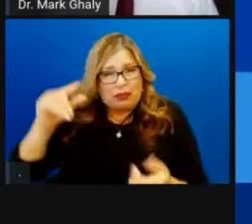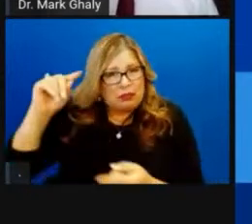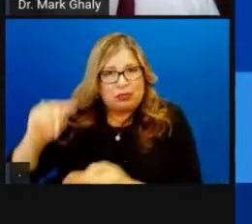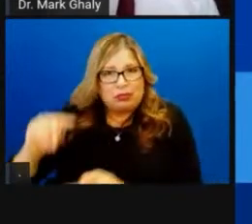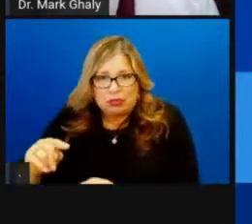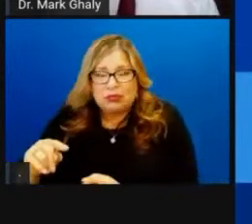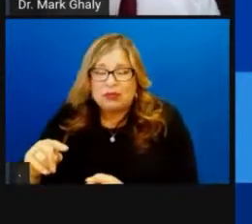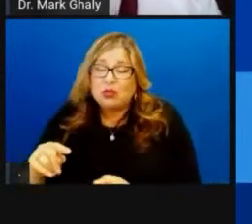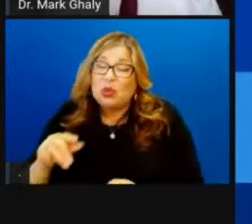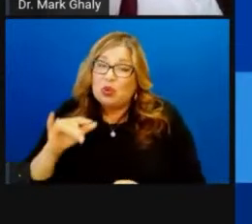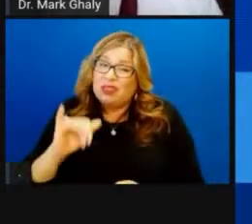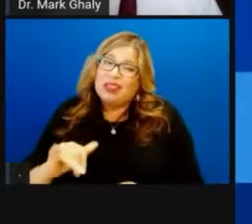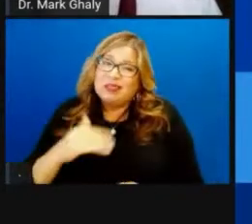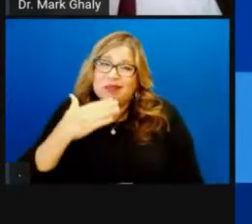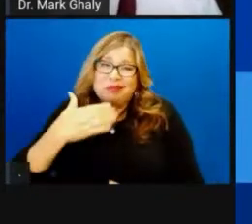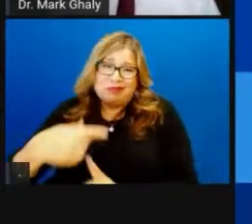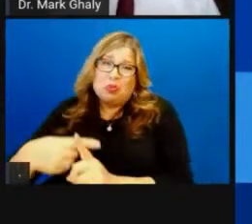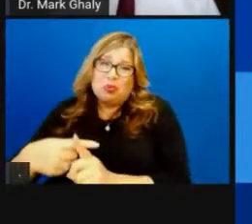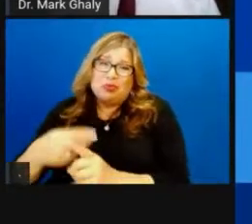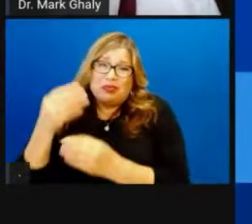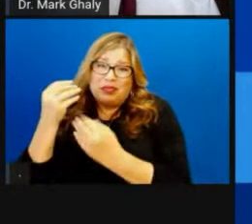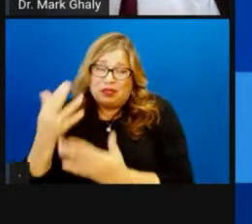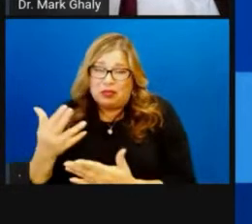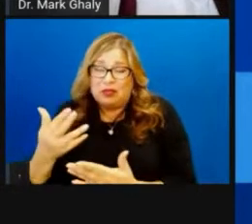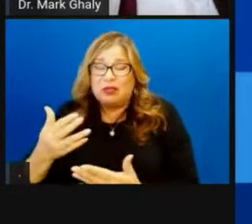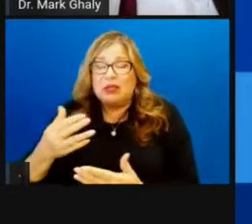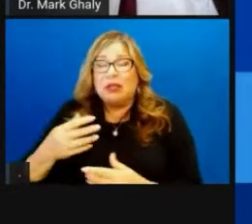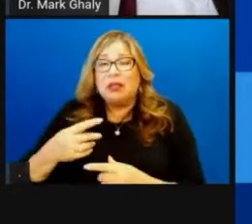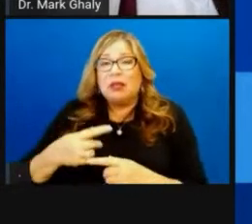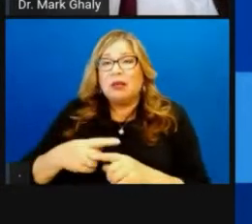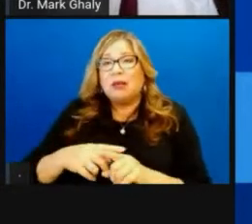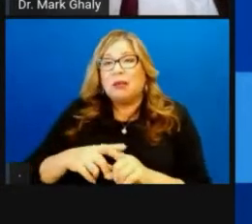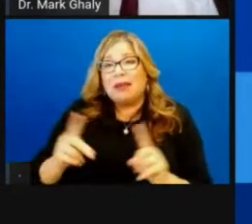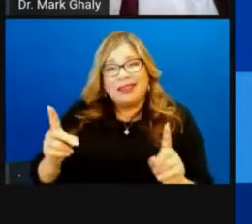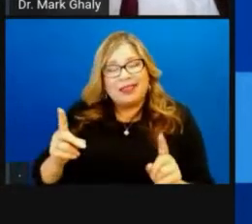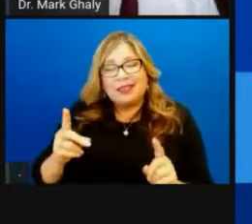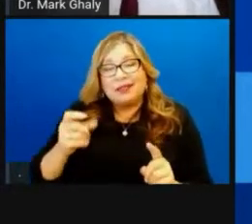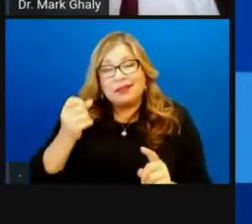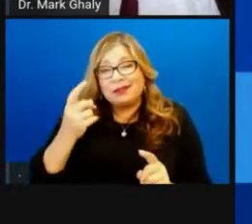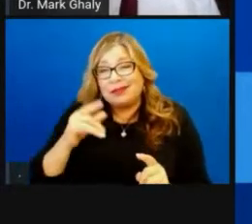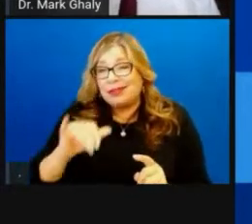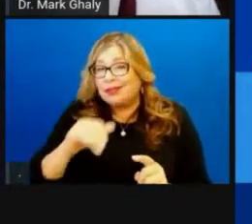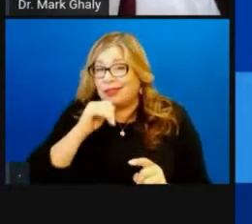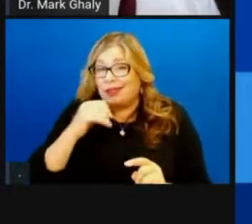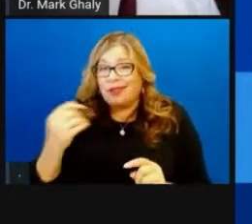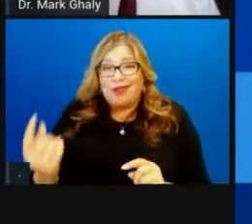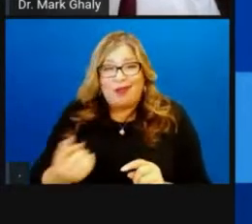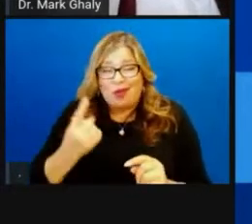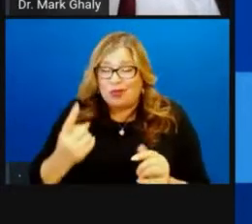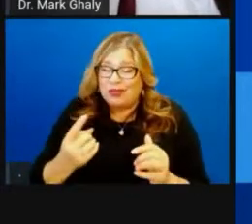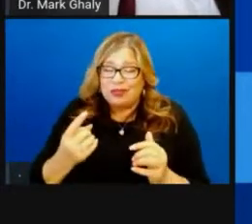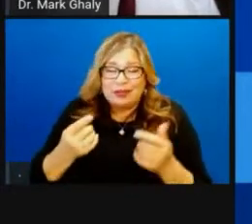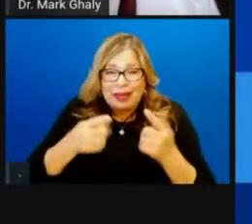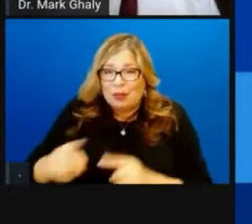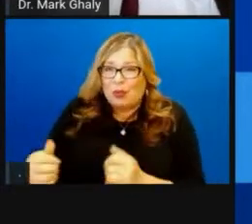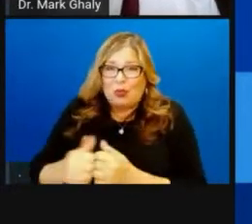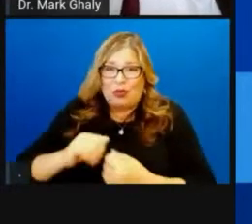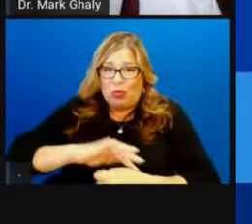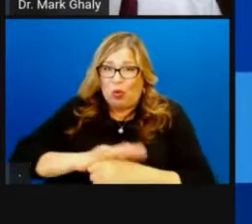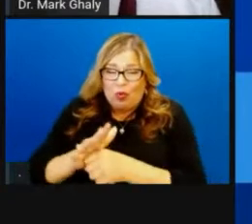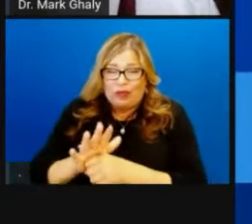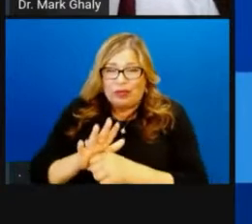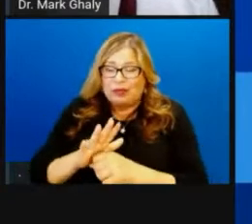encouraging news, of course, on the one hand, but it hasn't always been the pattern with COVID, and we shouldn't expect it to